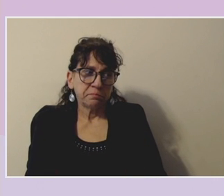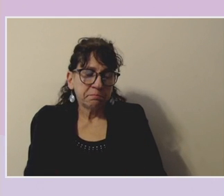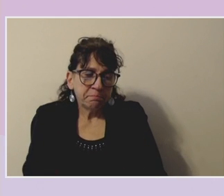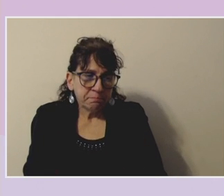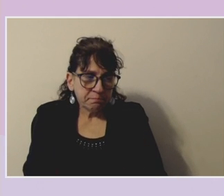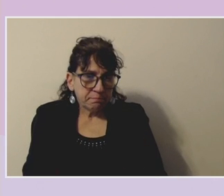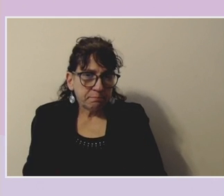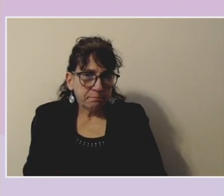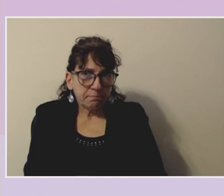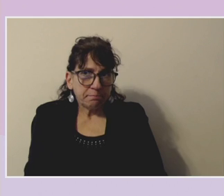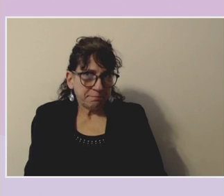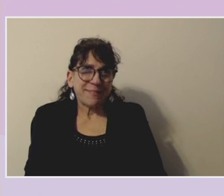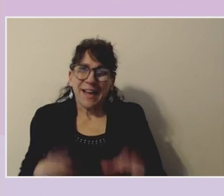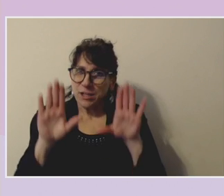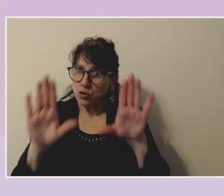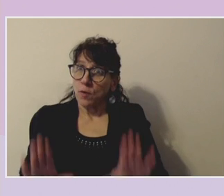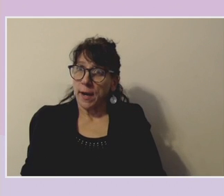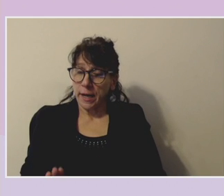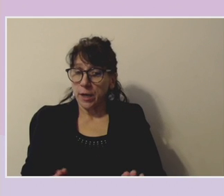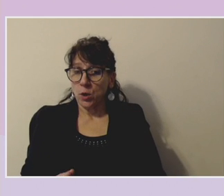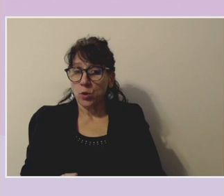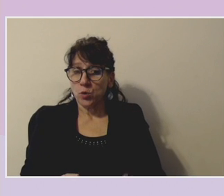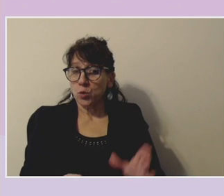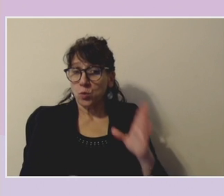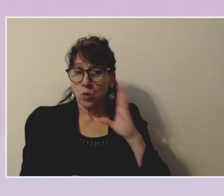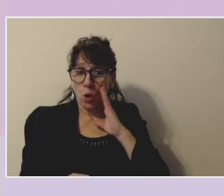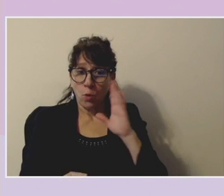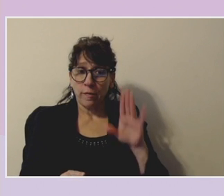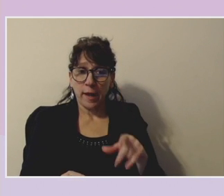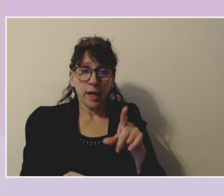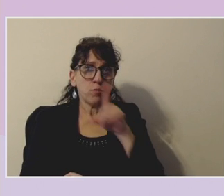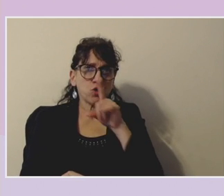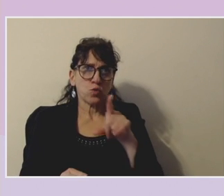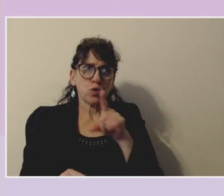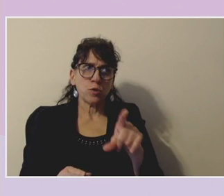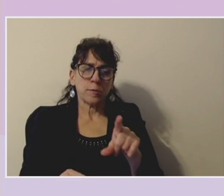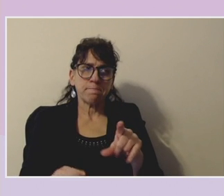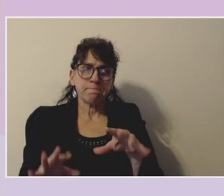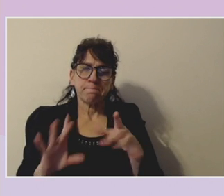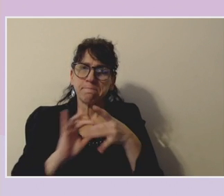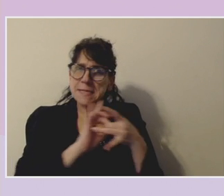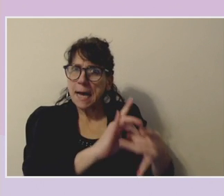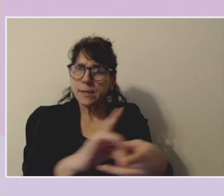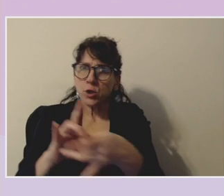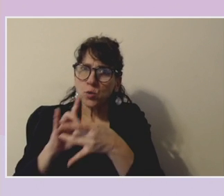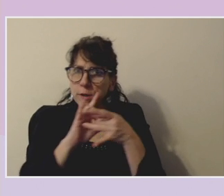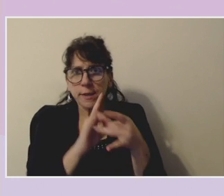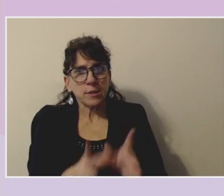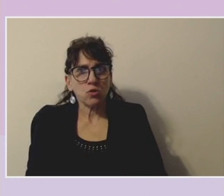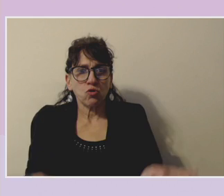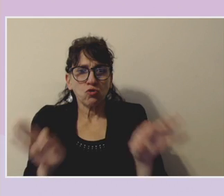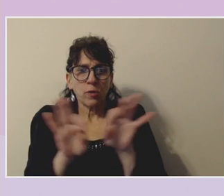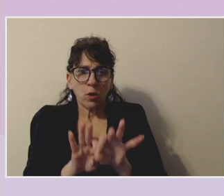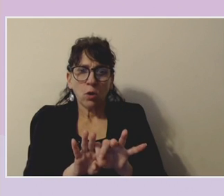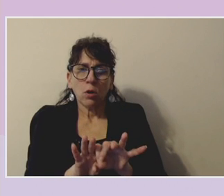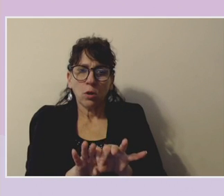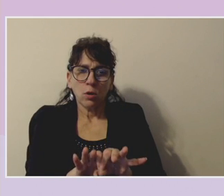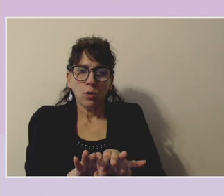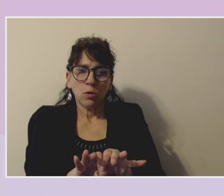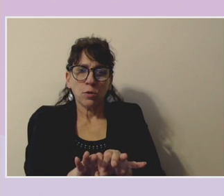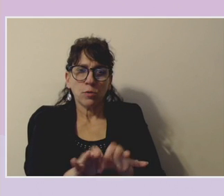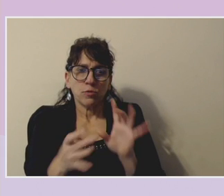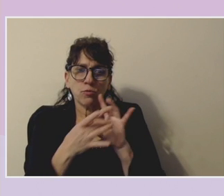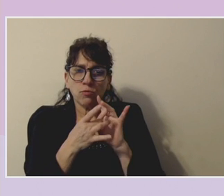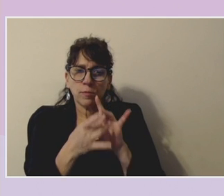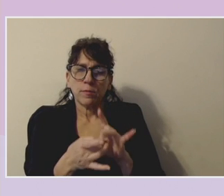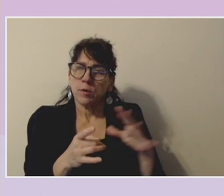That's great to hear. And I'm sure the continuity is critical in terms of them also transitioning back to school